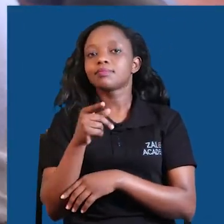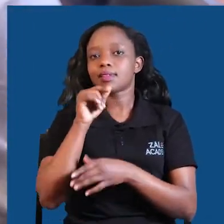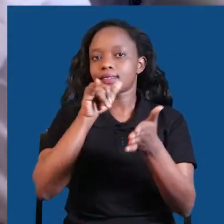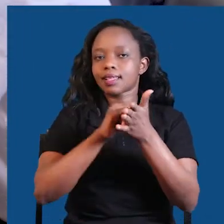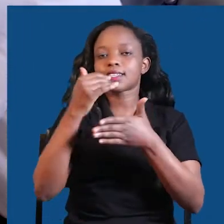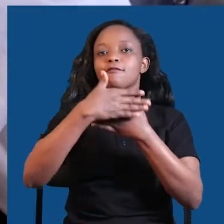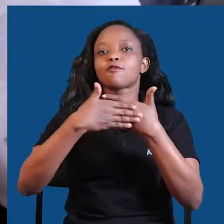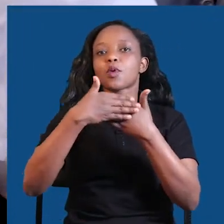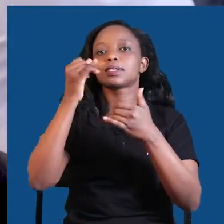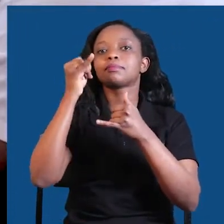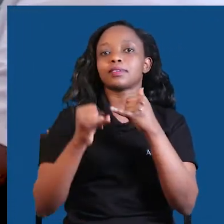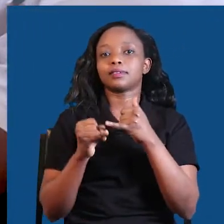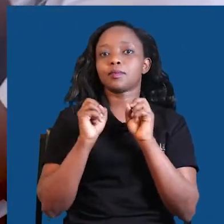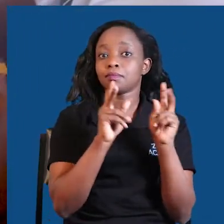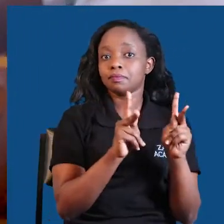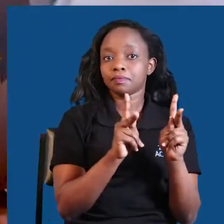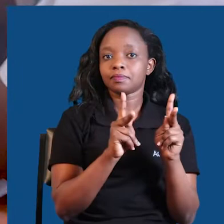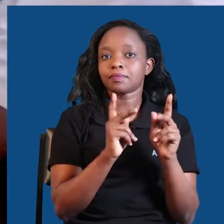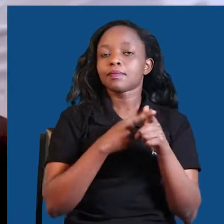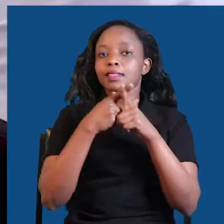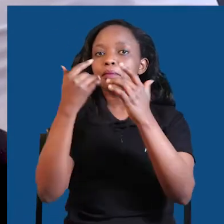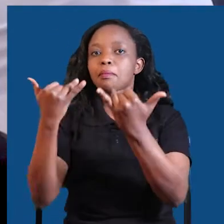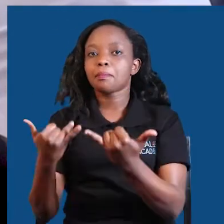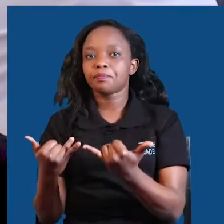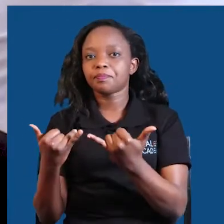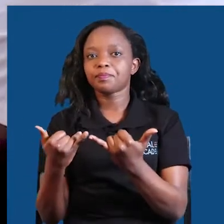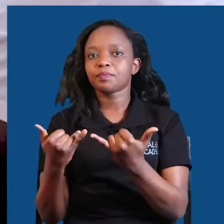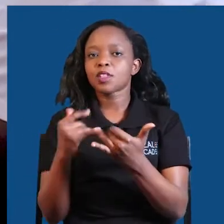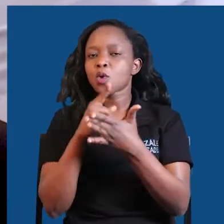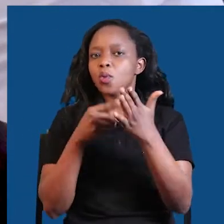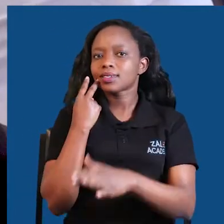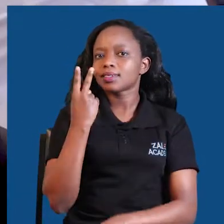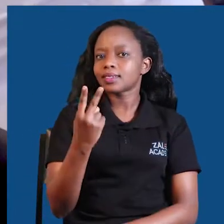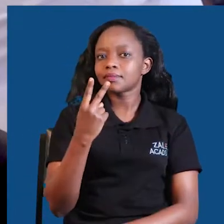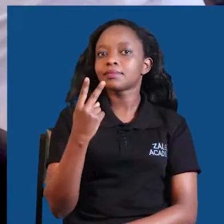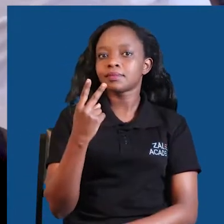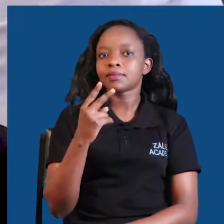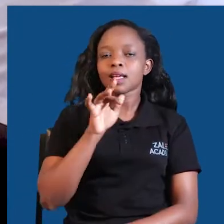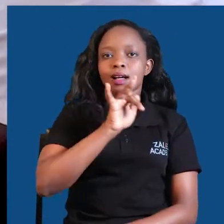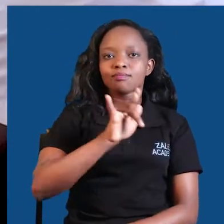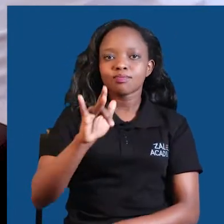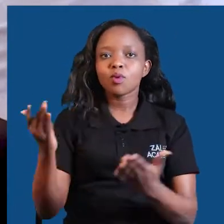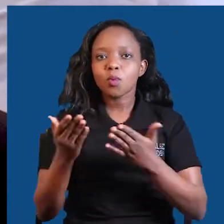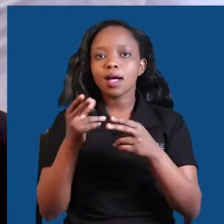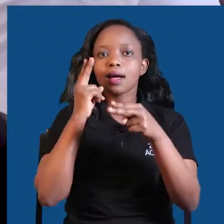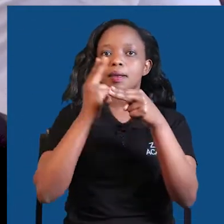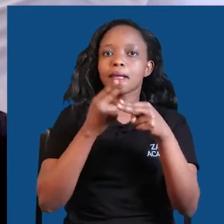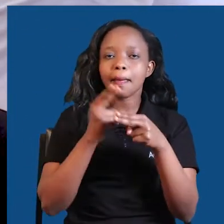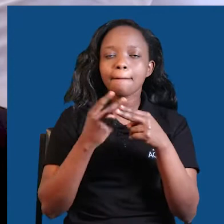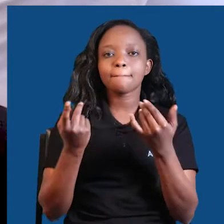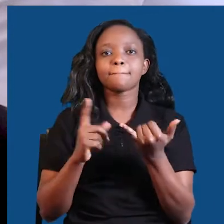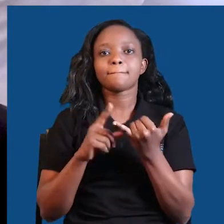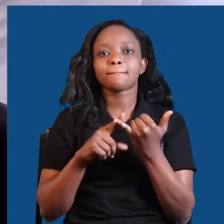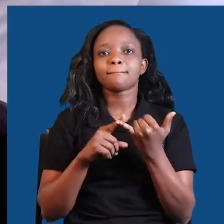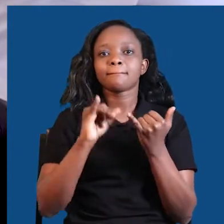or what you view, that's the front end part of it, okay? Then now, what you'll see the buttons, you'll see maybe the names,